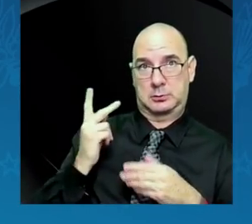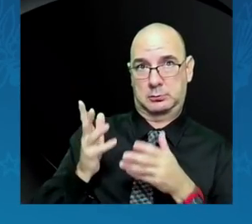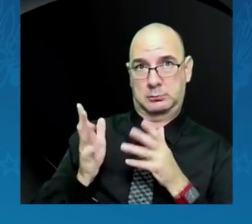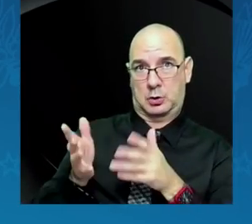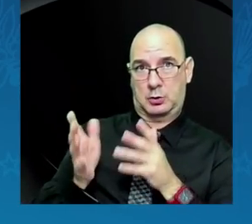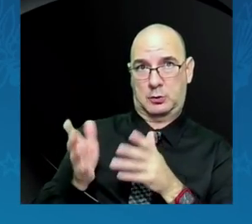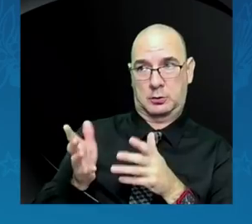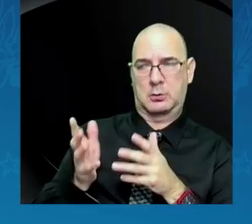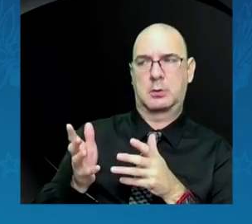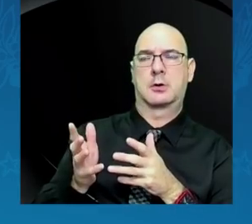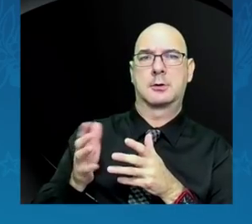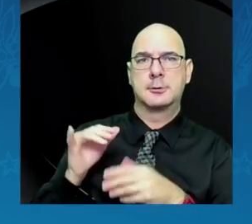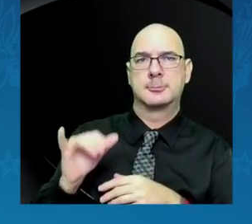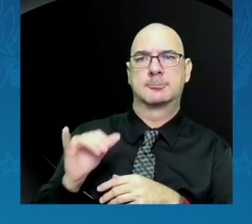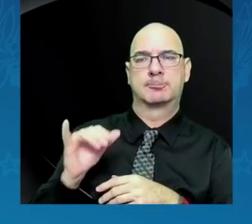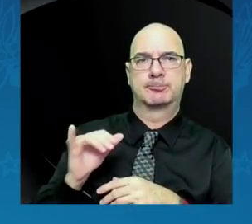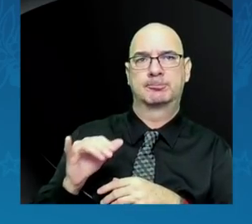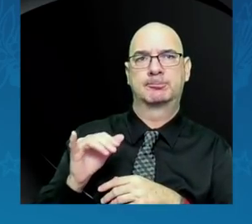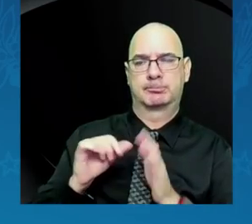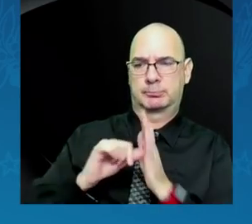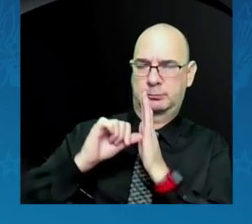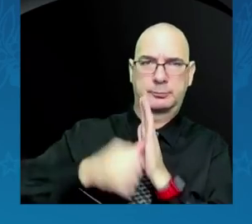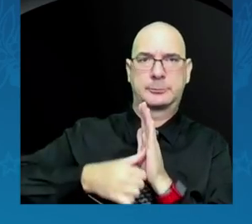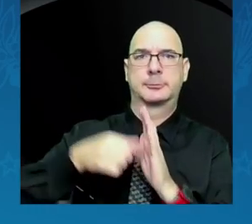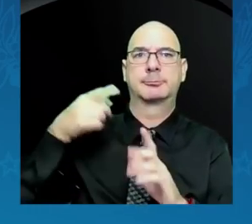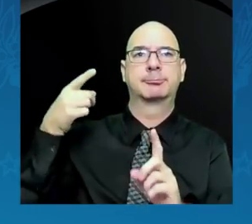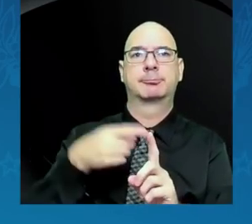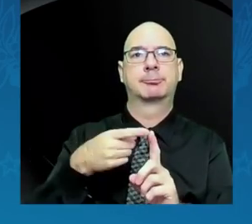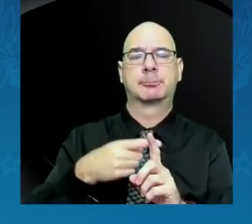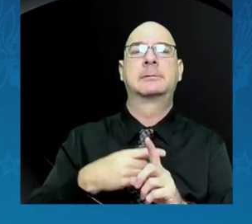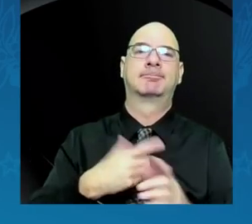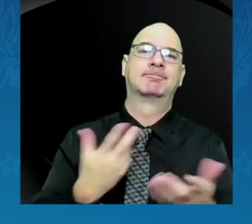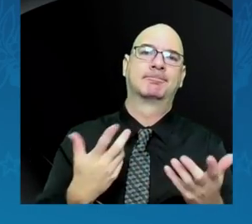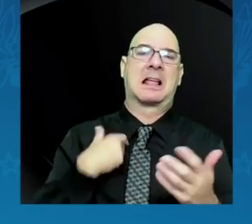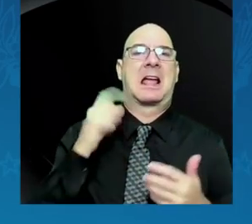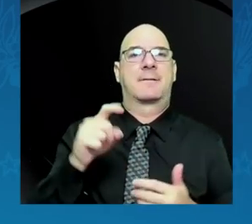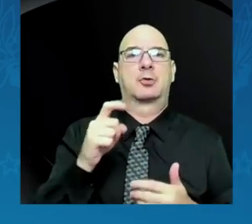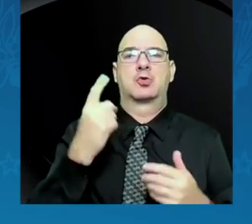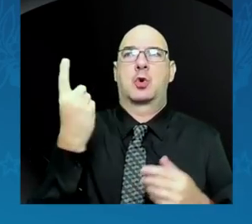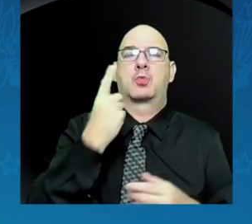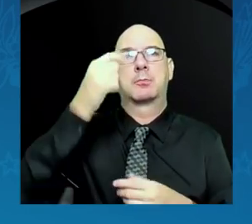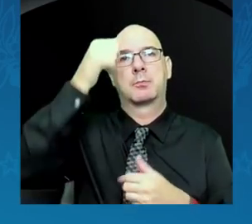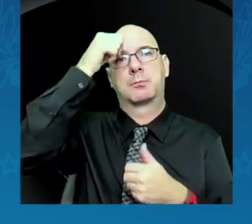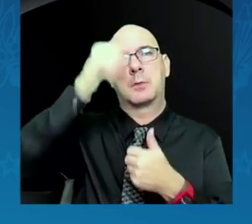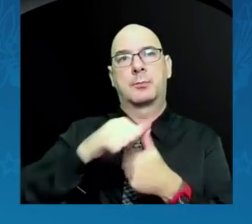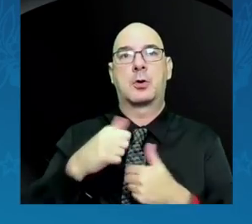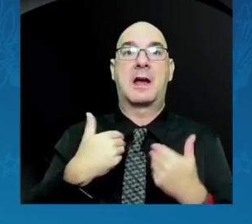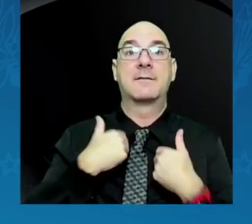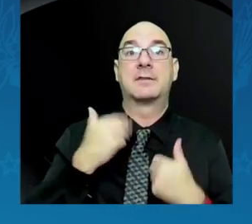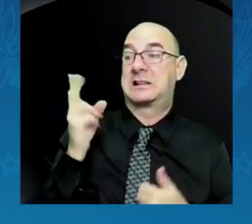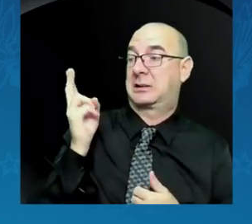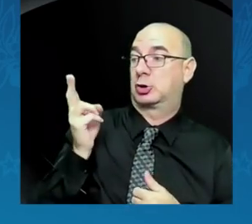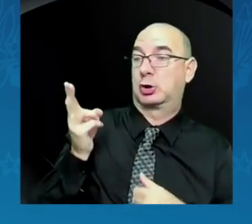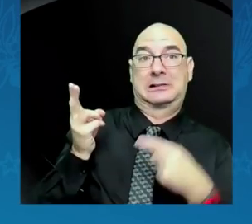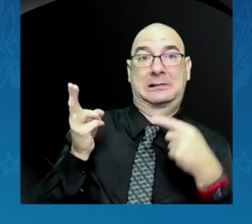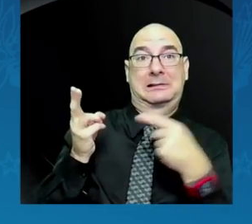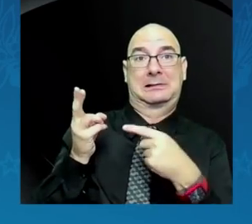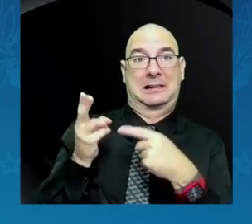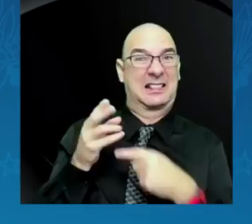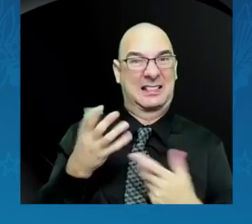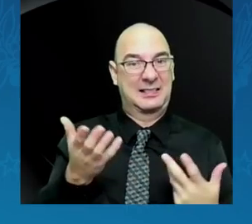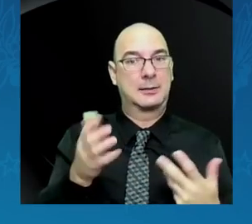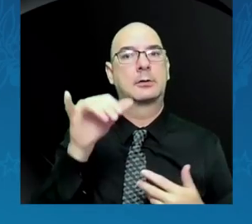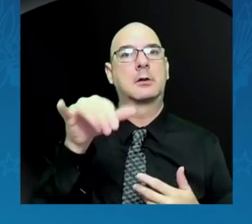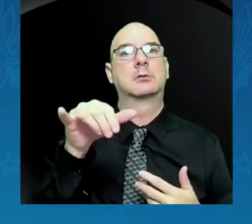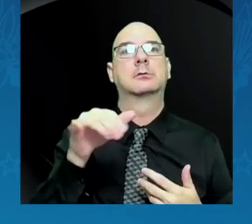have emphasized that we must always remember that history, but let us also be grounded in what we must